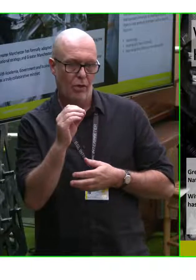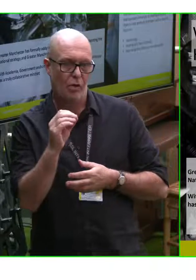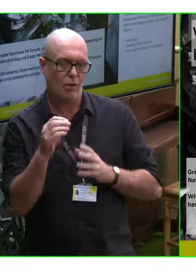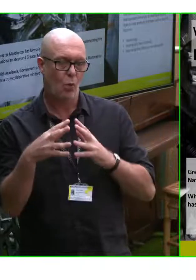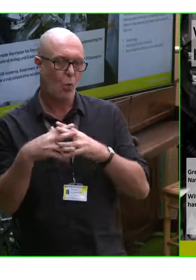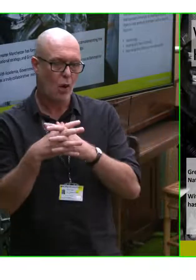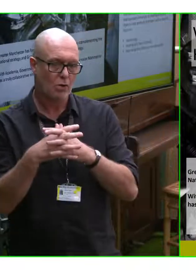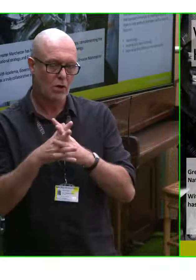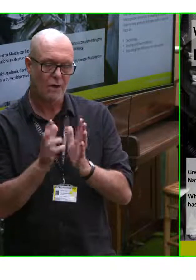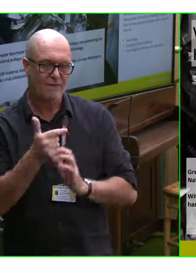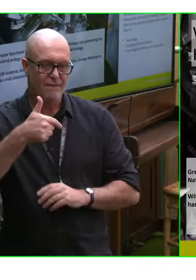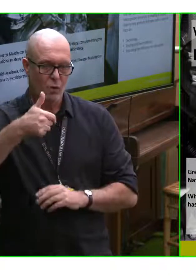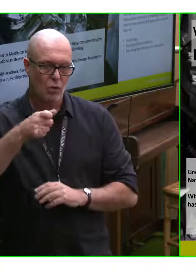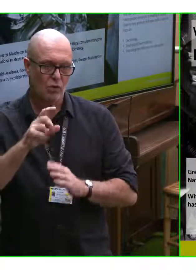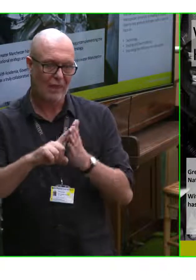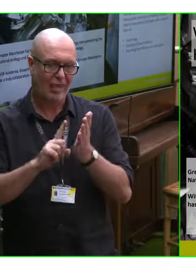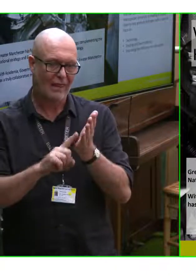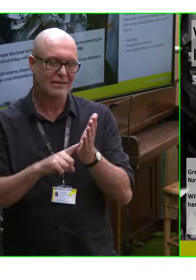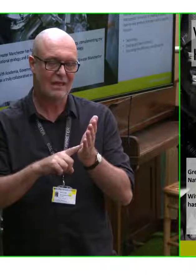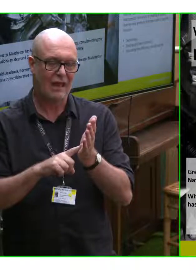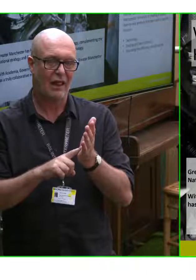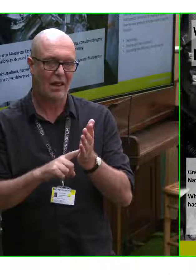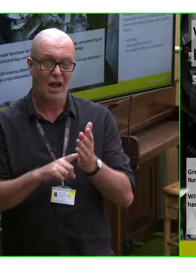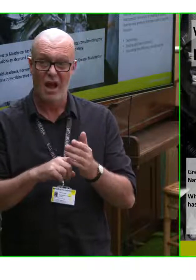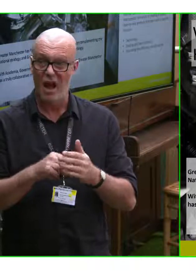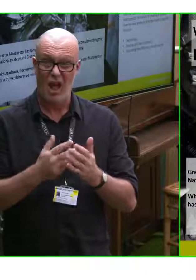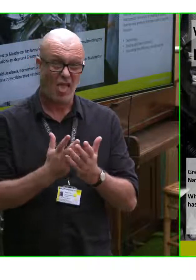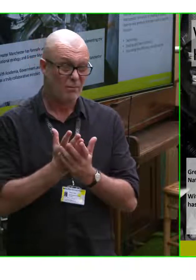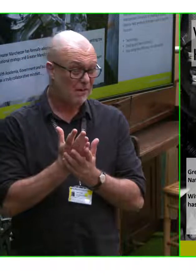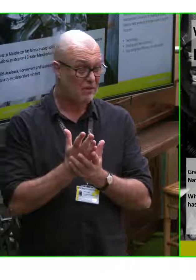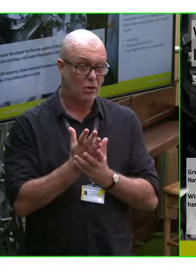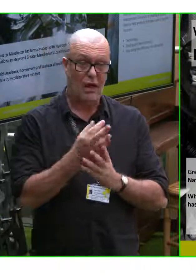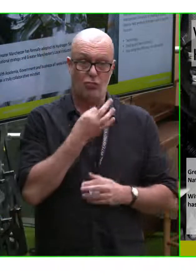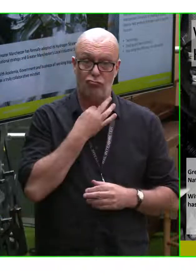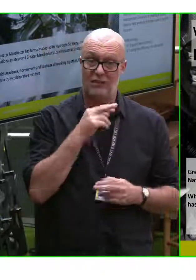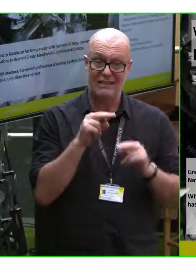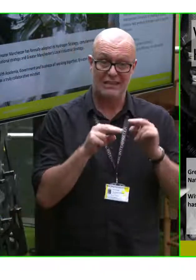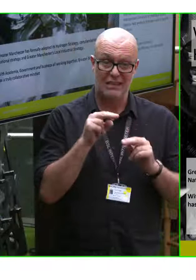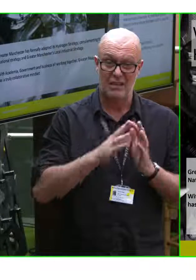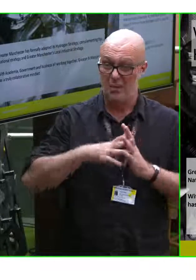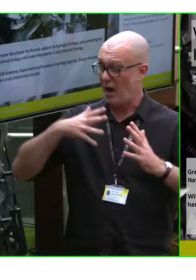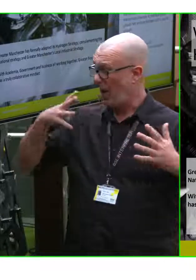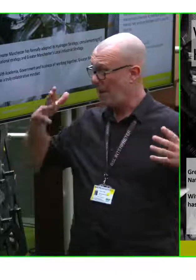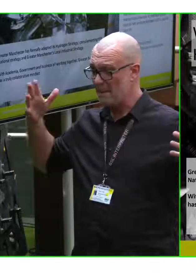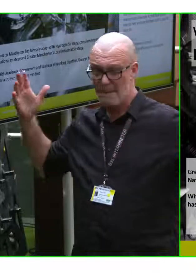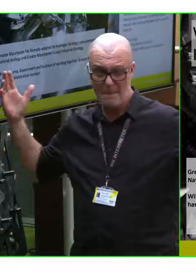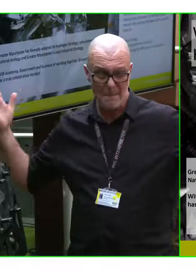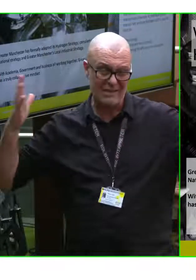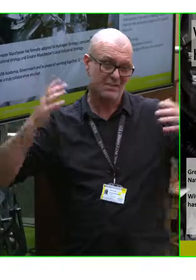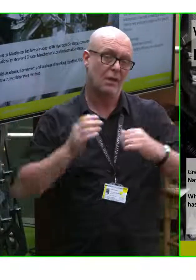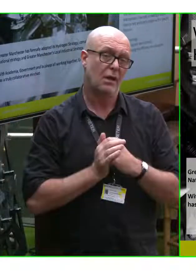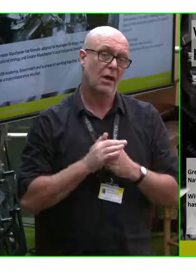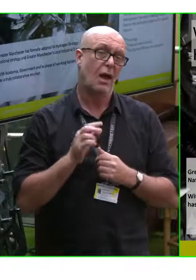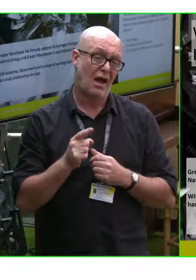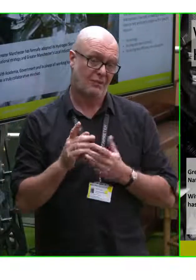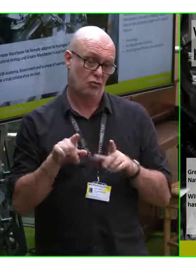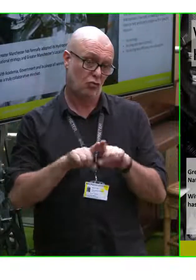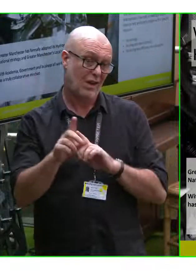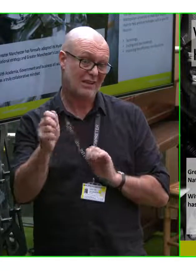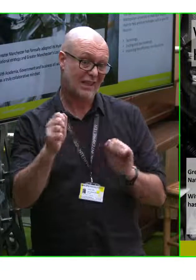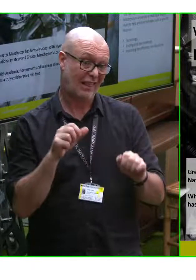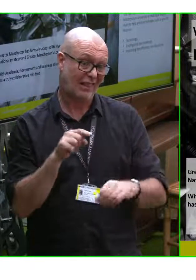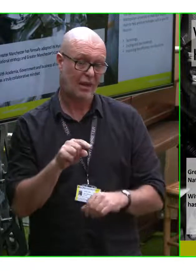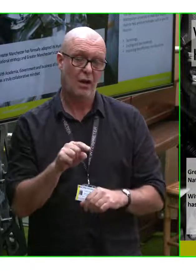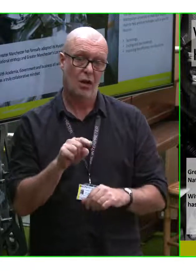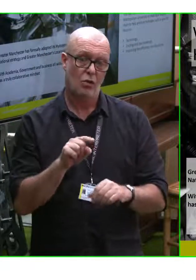cell generator. And it took a week's worth of risks, and everything's taken too long, and I think that's what we need to fast track. That's something that we can support within the Fuel Cell